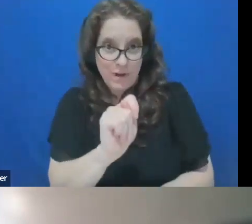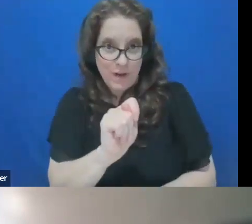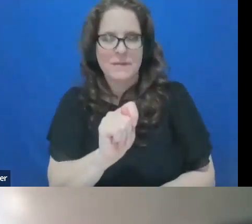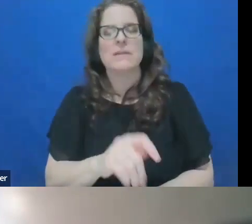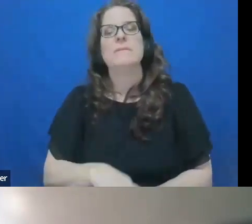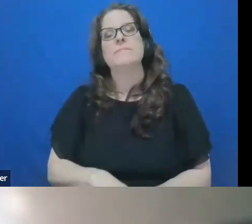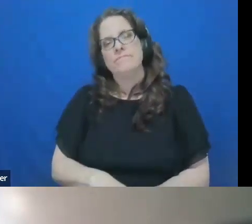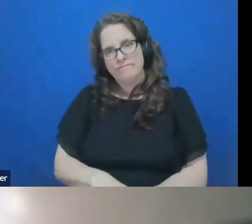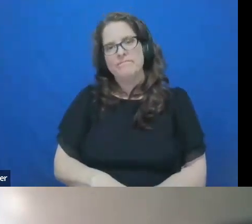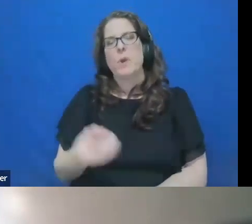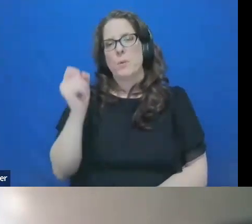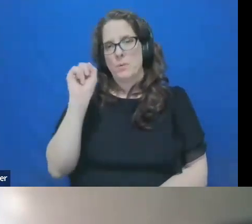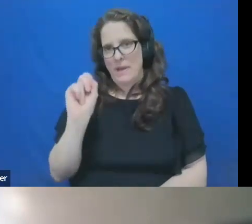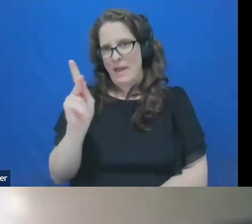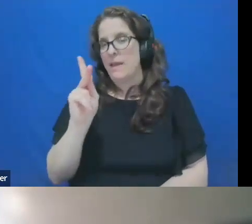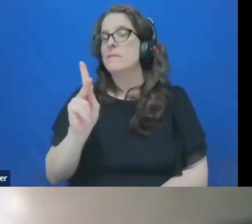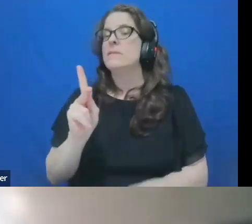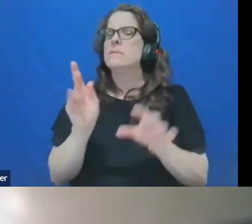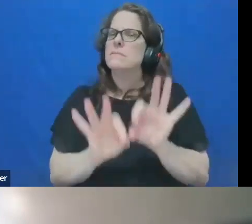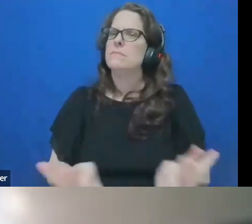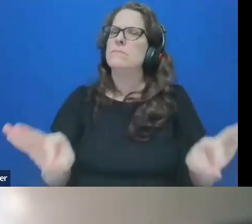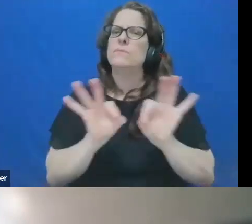trustee that understands